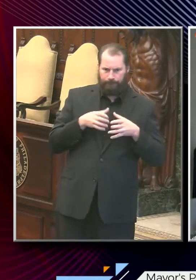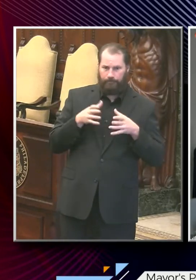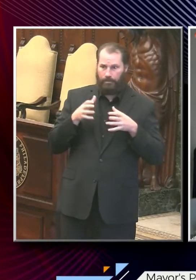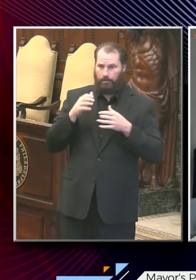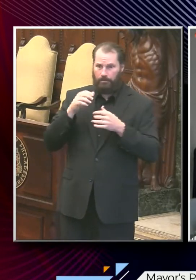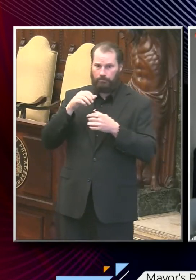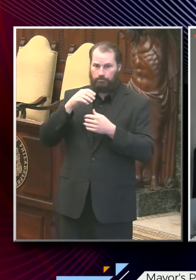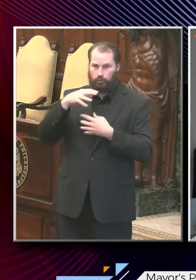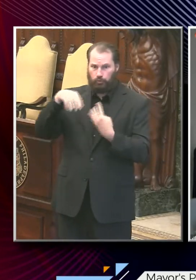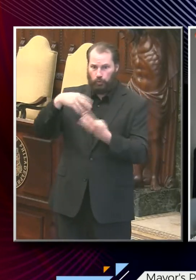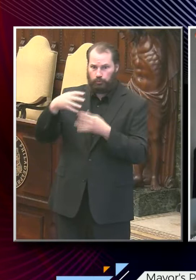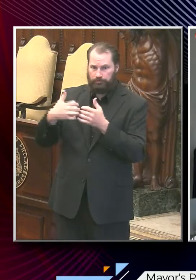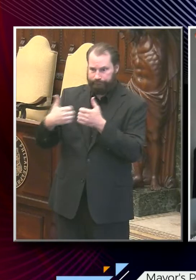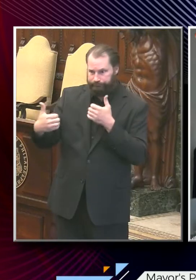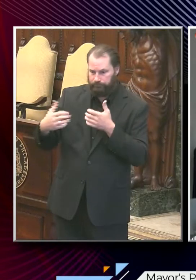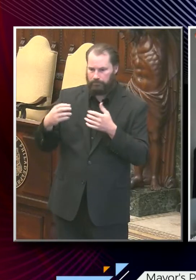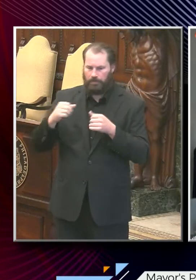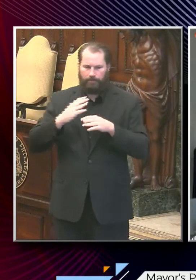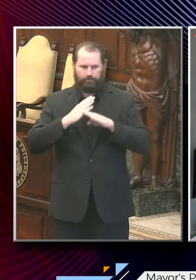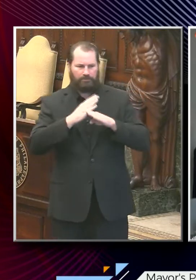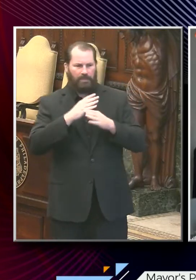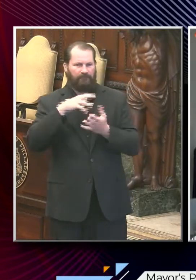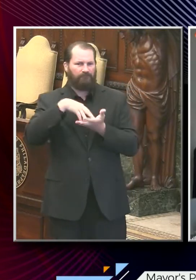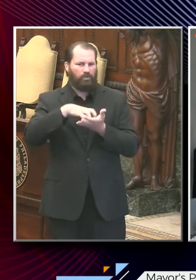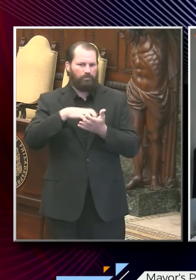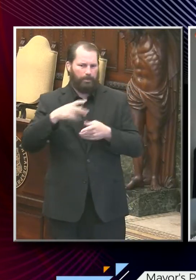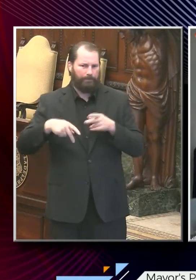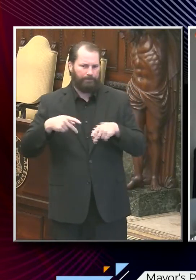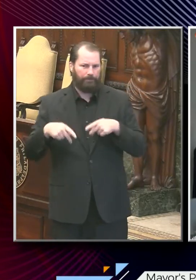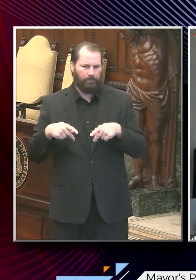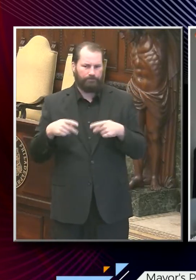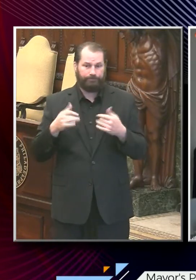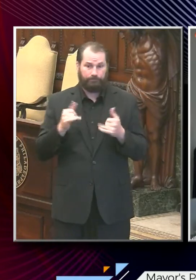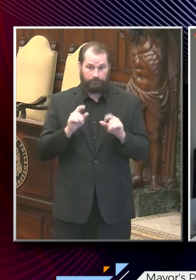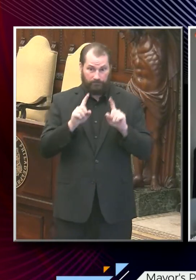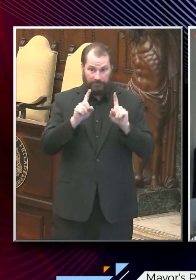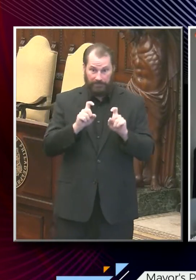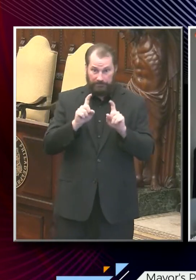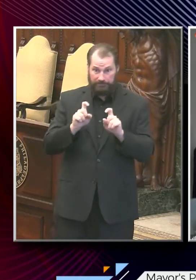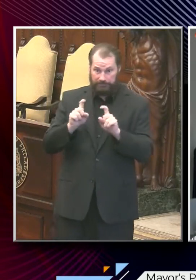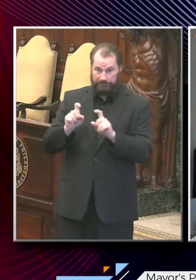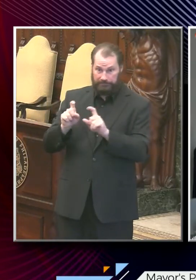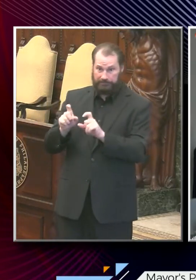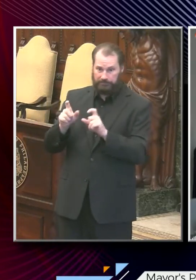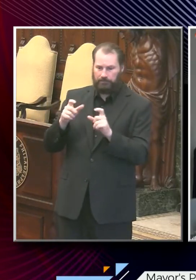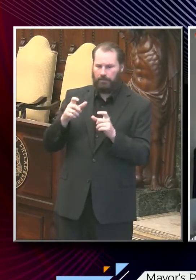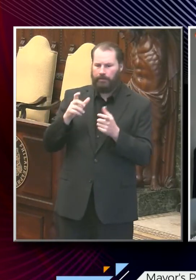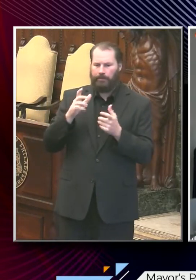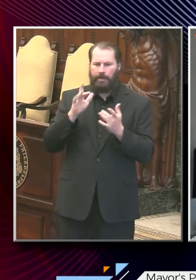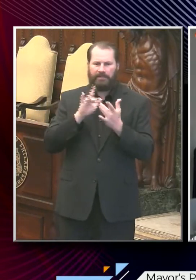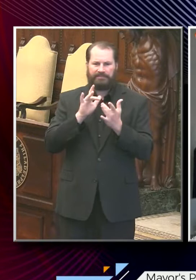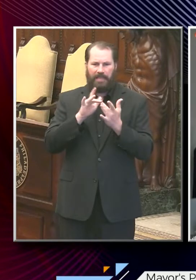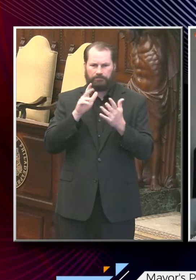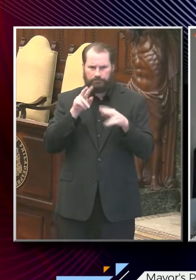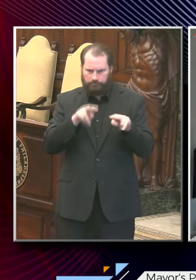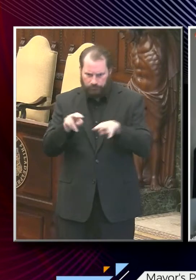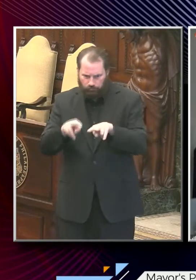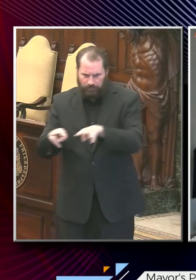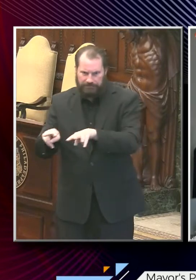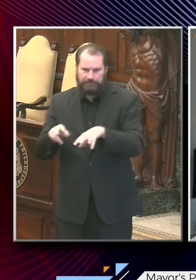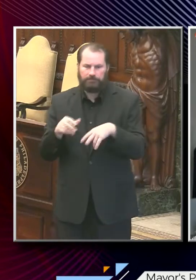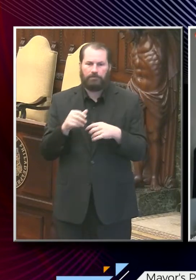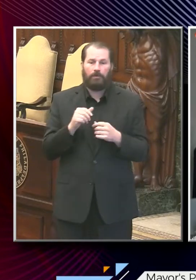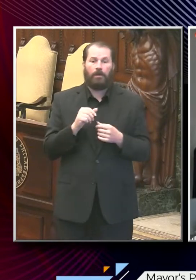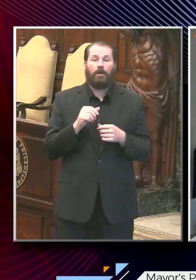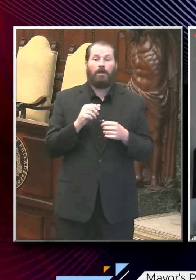populations. Containment includes testing, contact tracing, isolation, and quarantine. As far as testing, we are expanding our